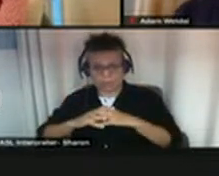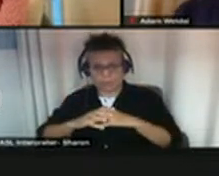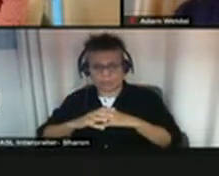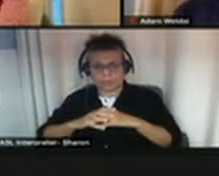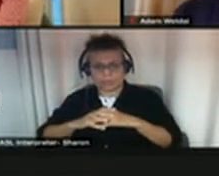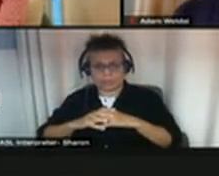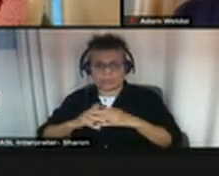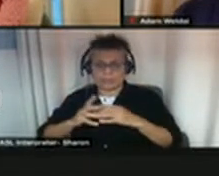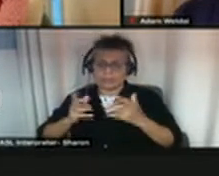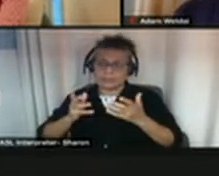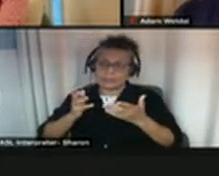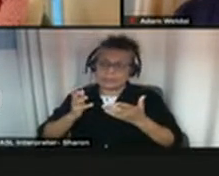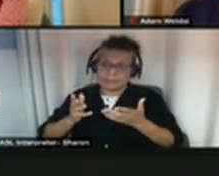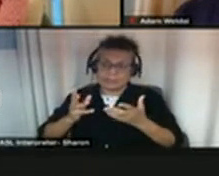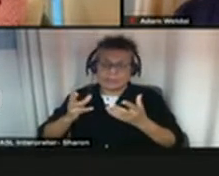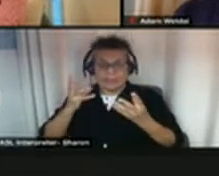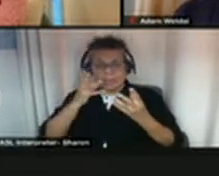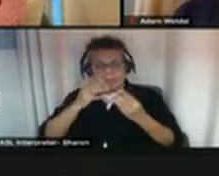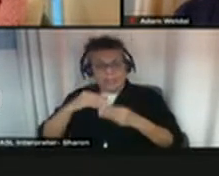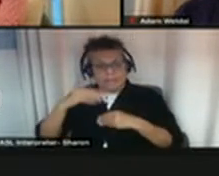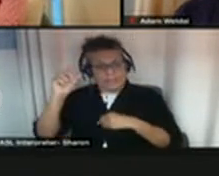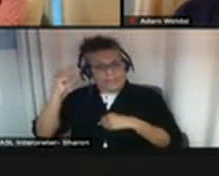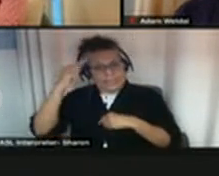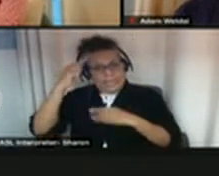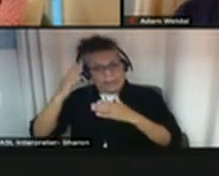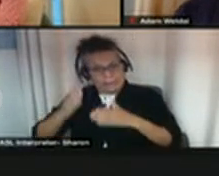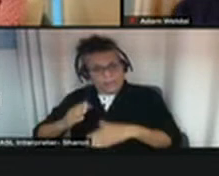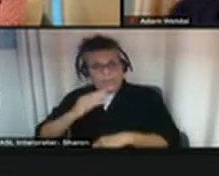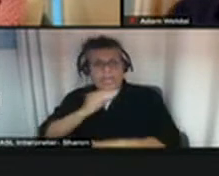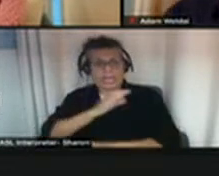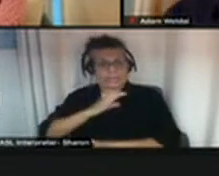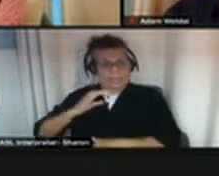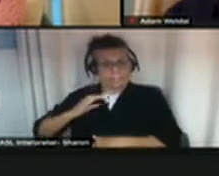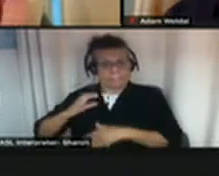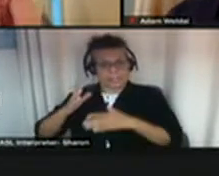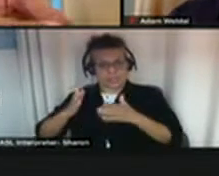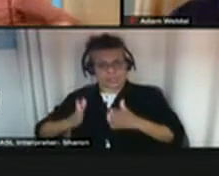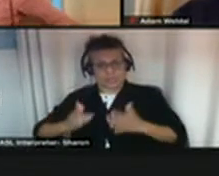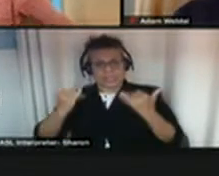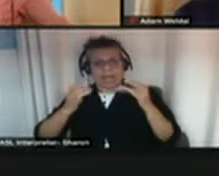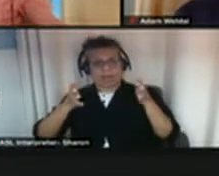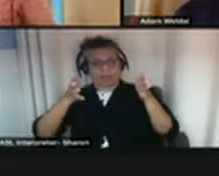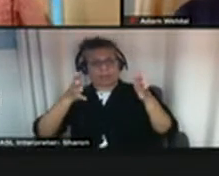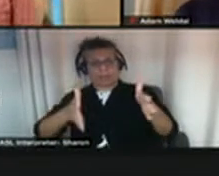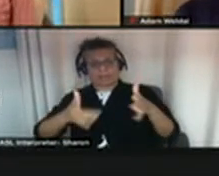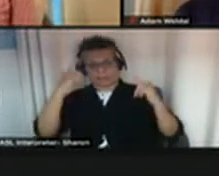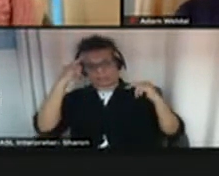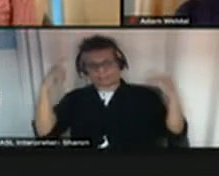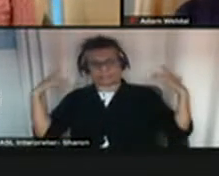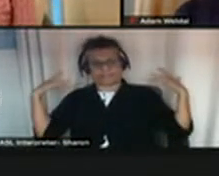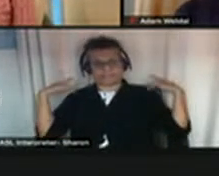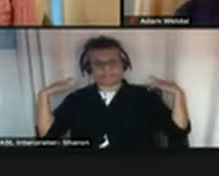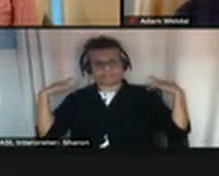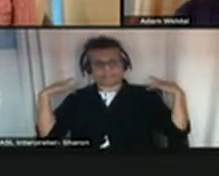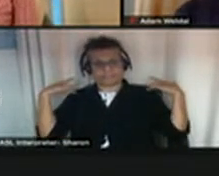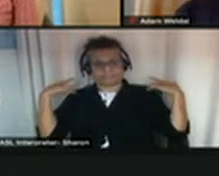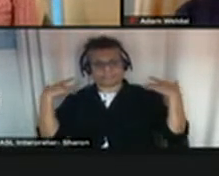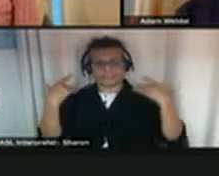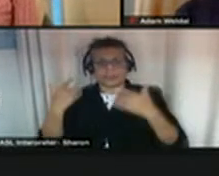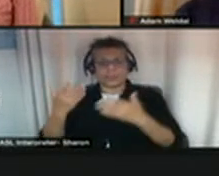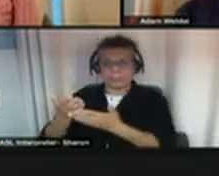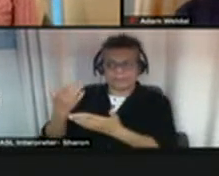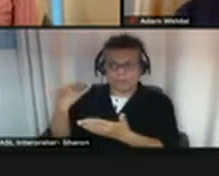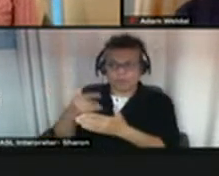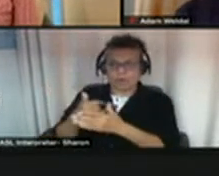lovely governor and commissioner has now left it to us to make those decisions, whereas we were kind